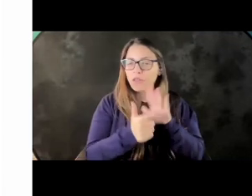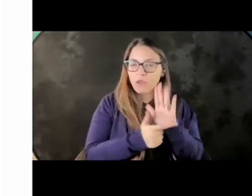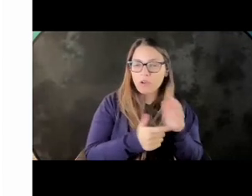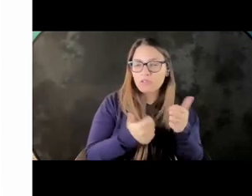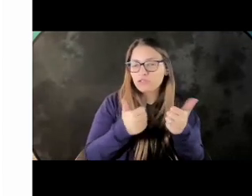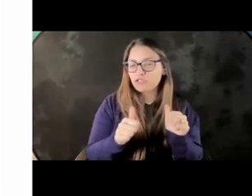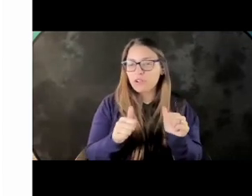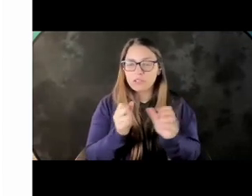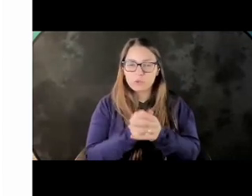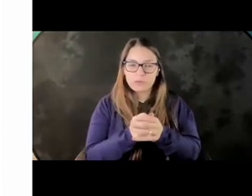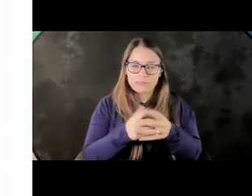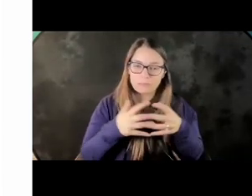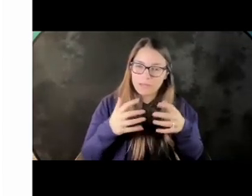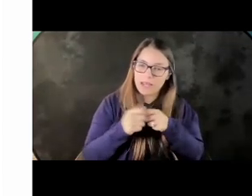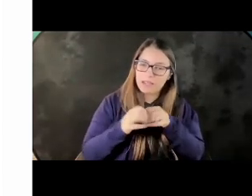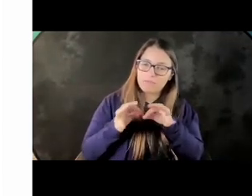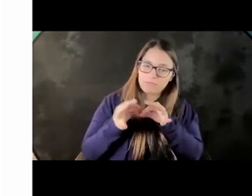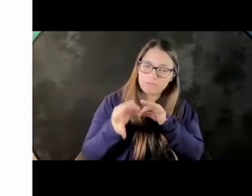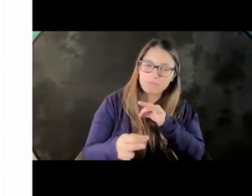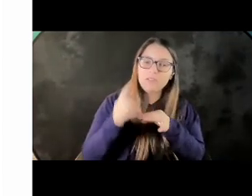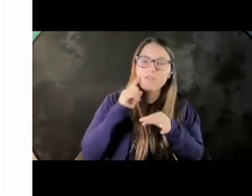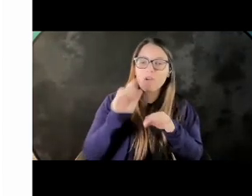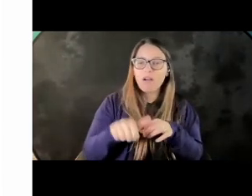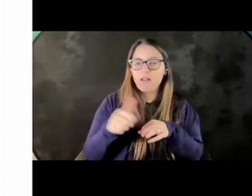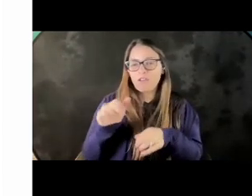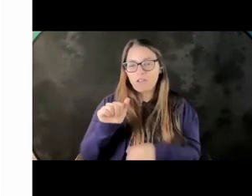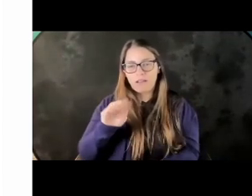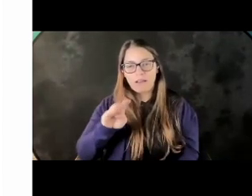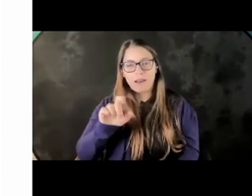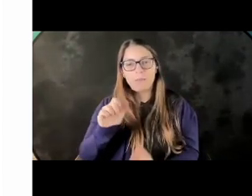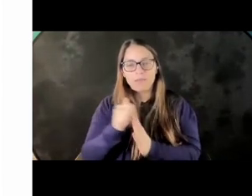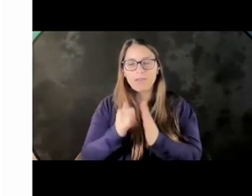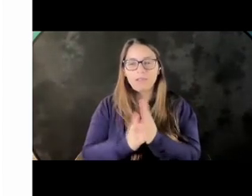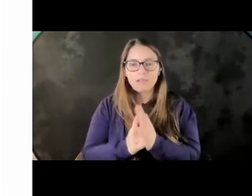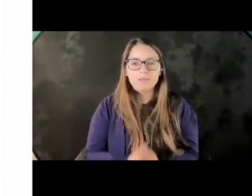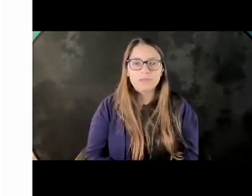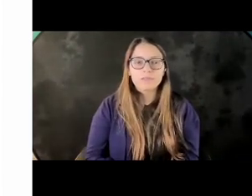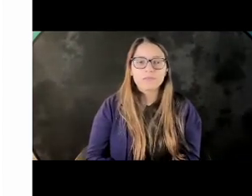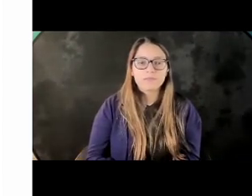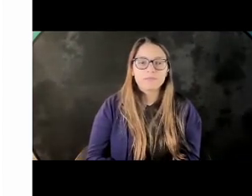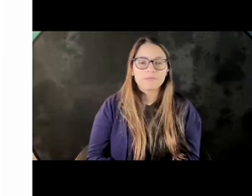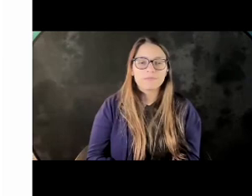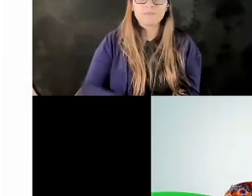provisions around ABLE accounts. And Jody, if you could take it from here.